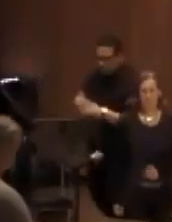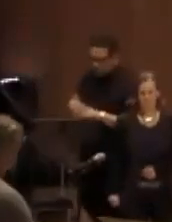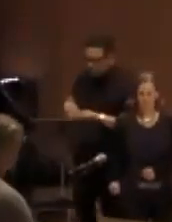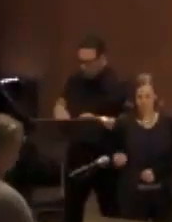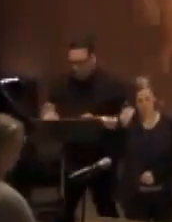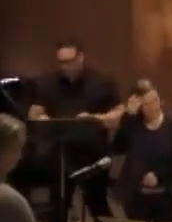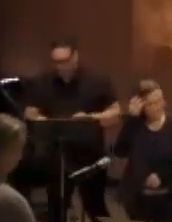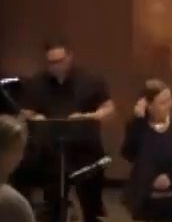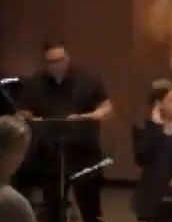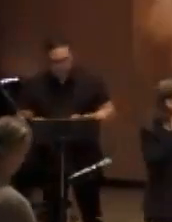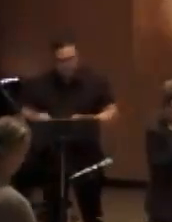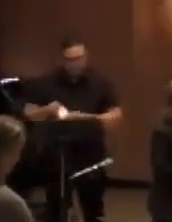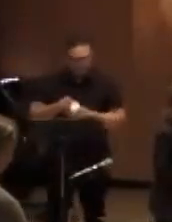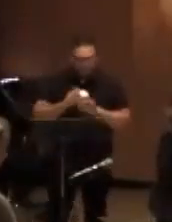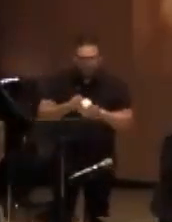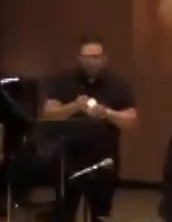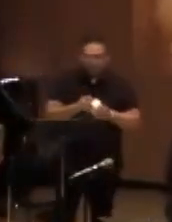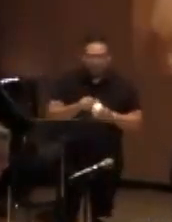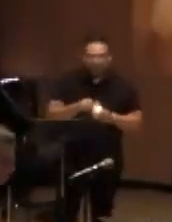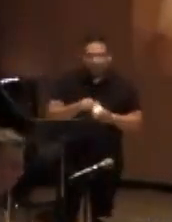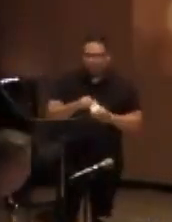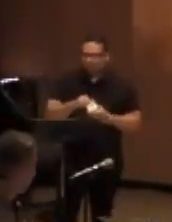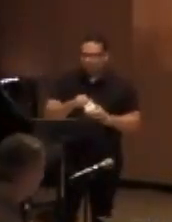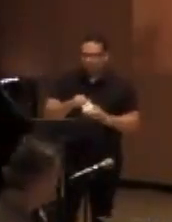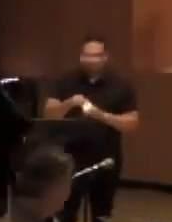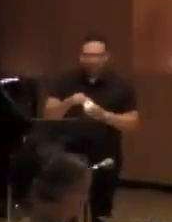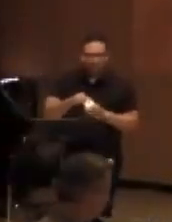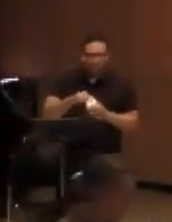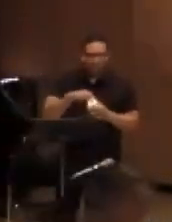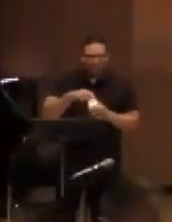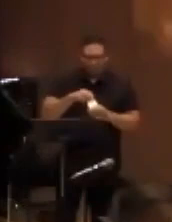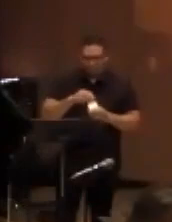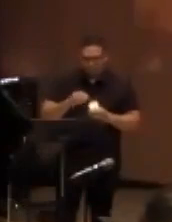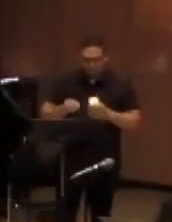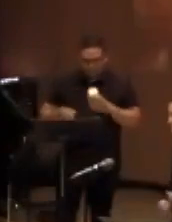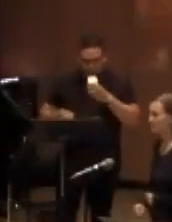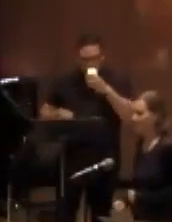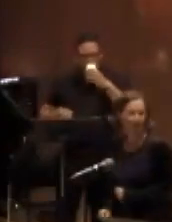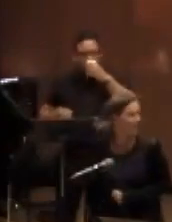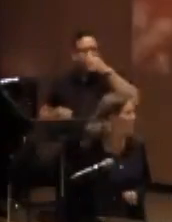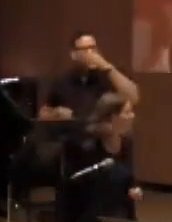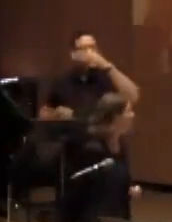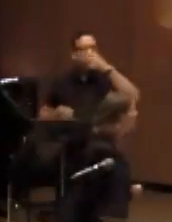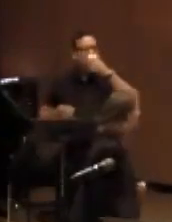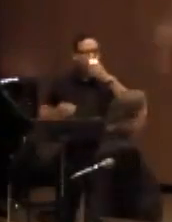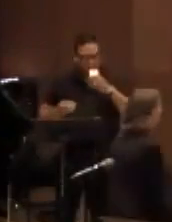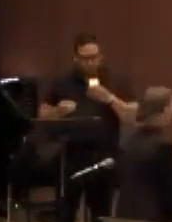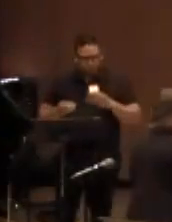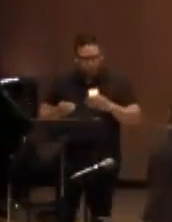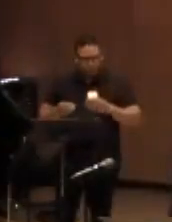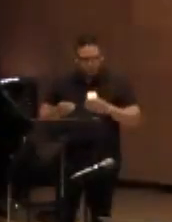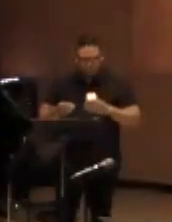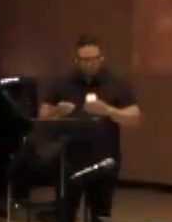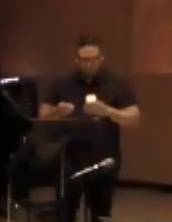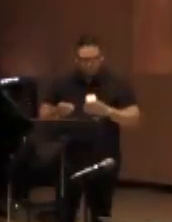maybe I know was a little bit in front I don't know all right so